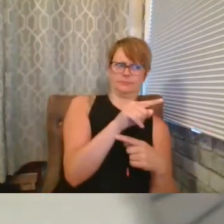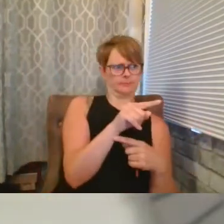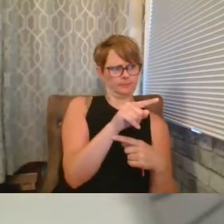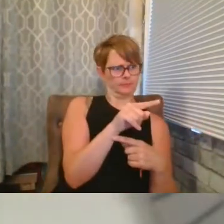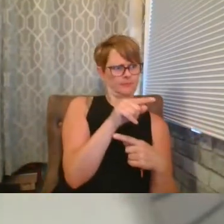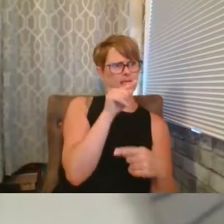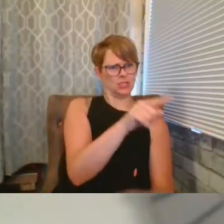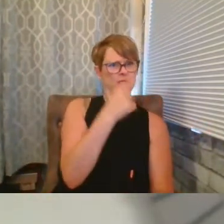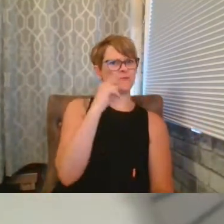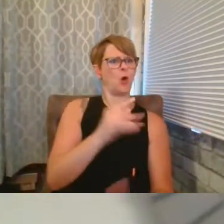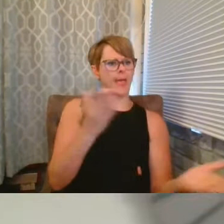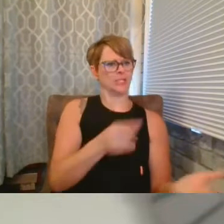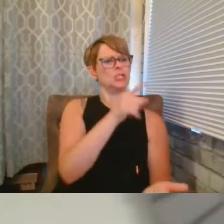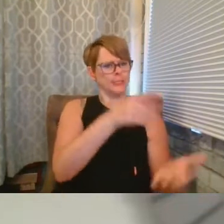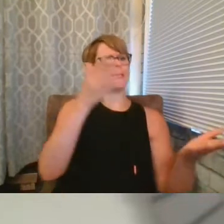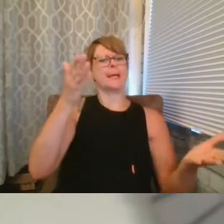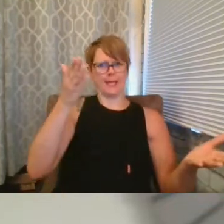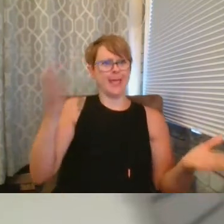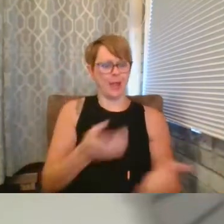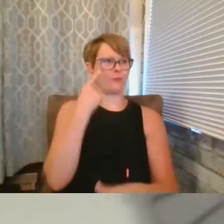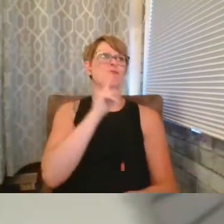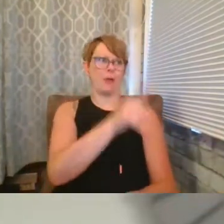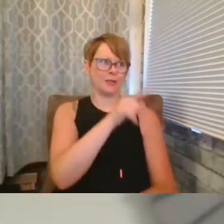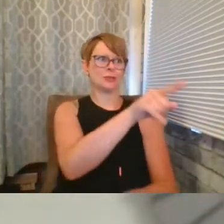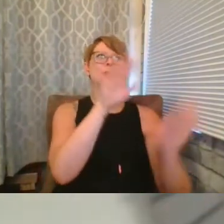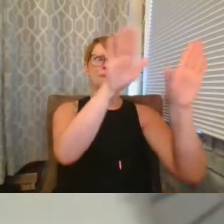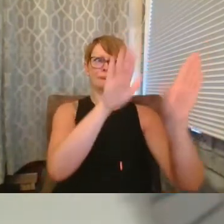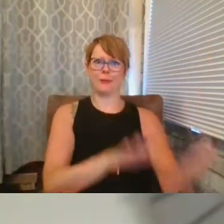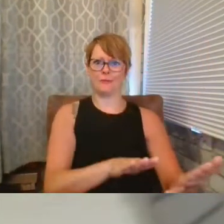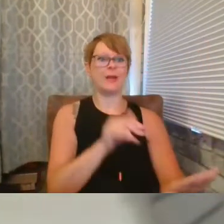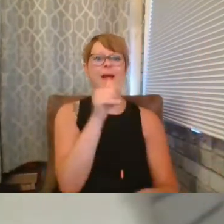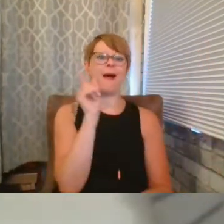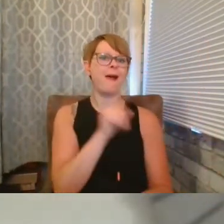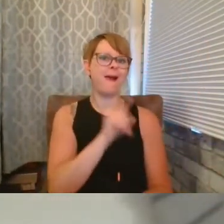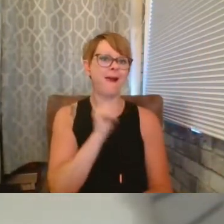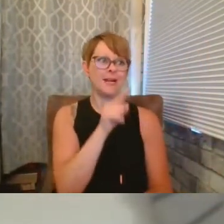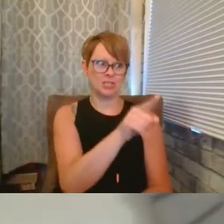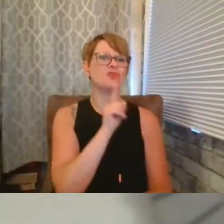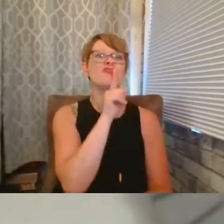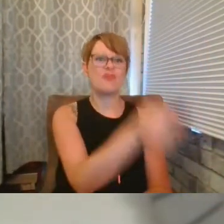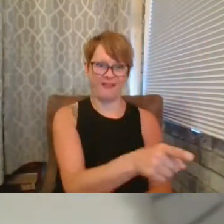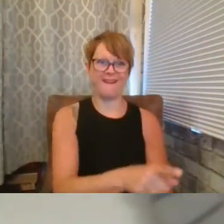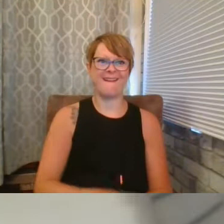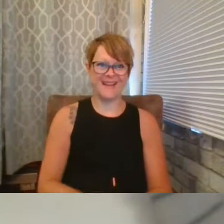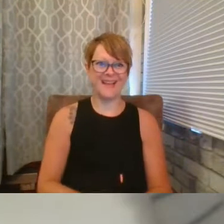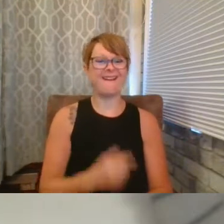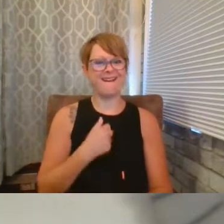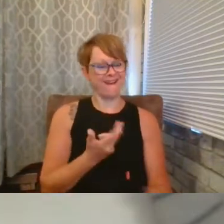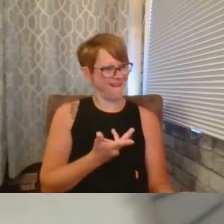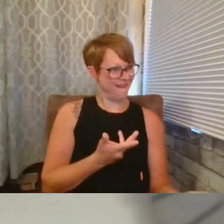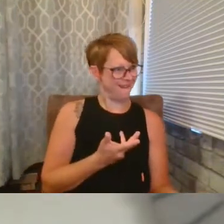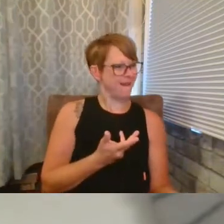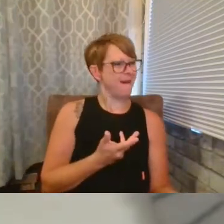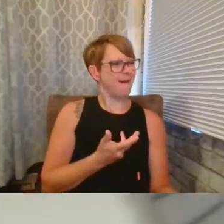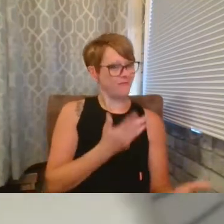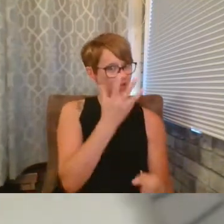for business. Like, she is here for real, not just, she's not fake, she's here for real. So when I started my own business, I really